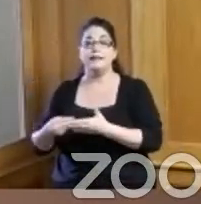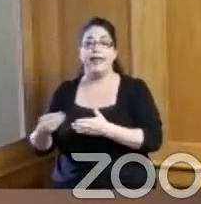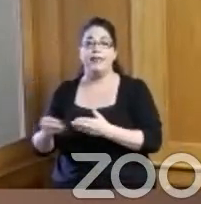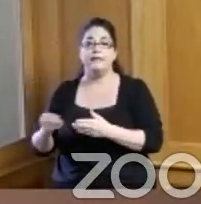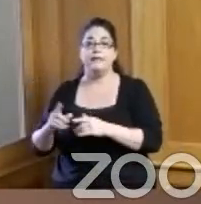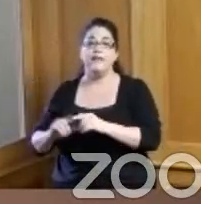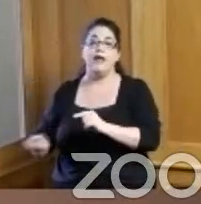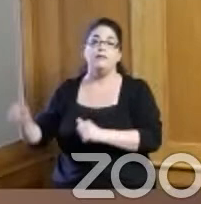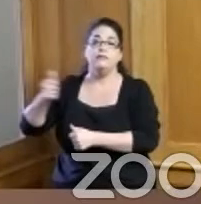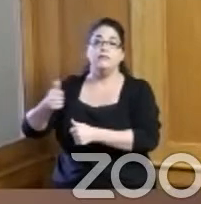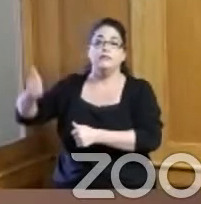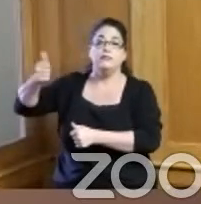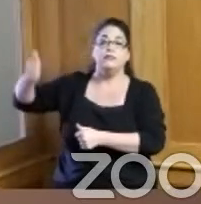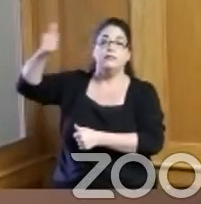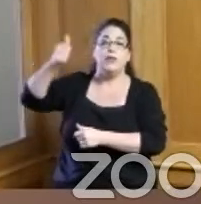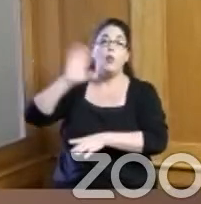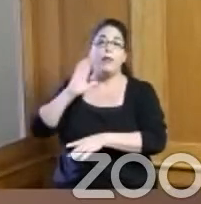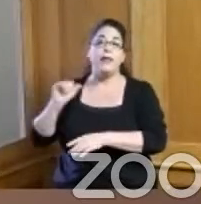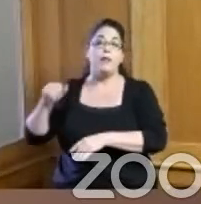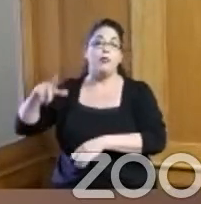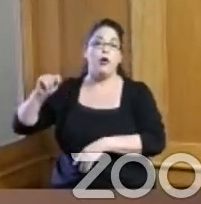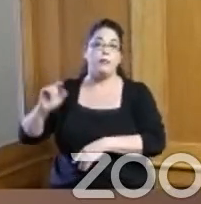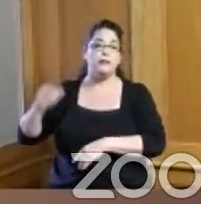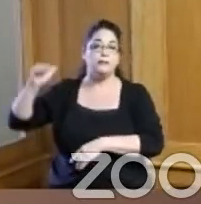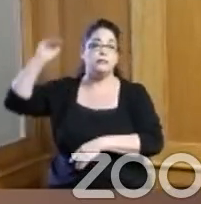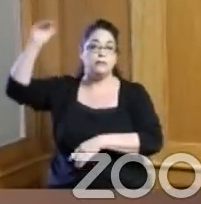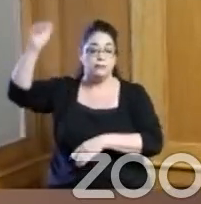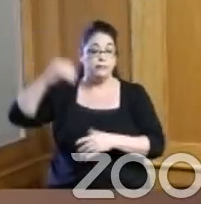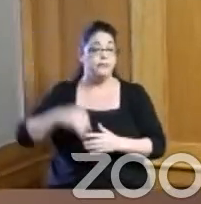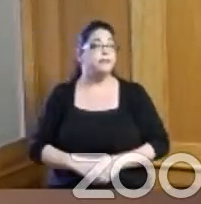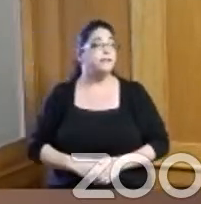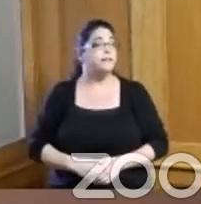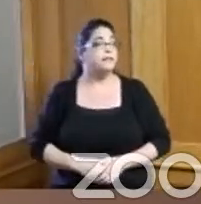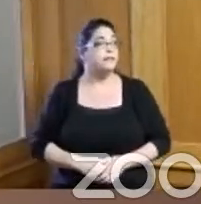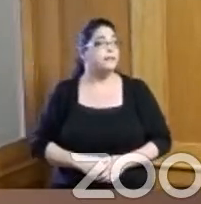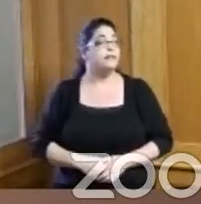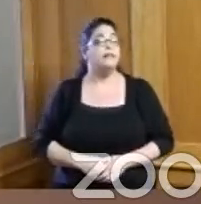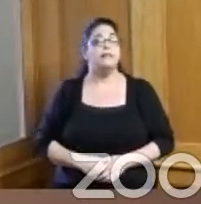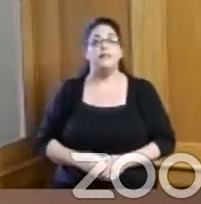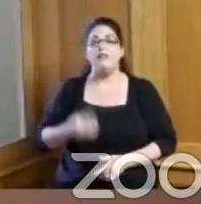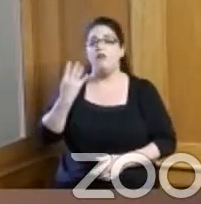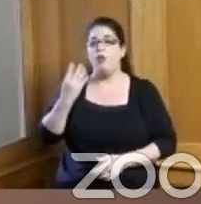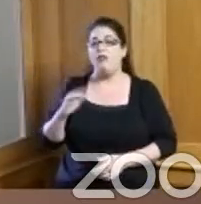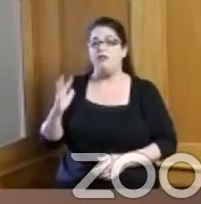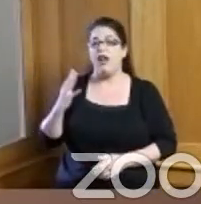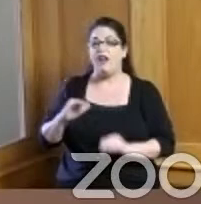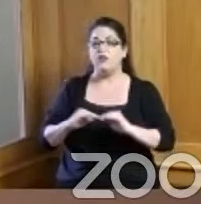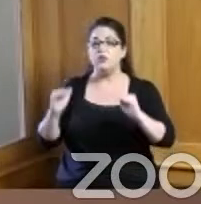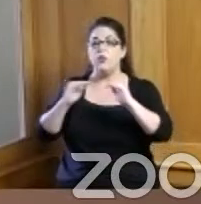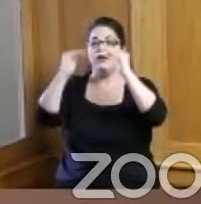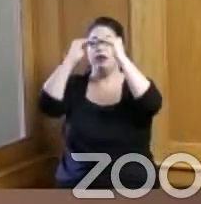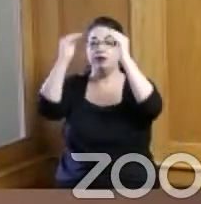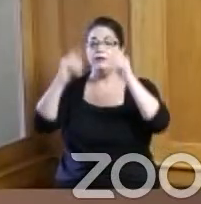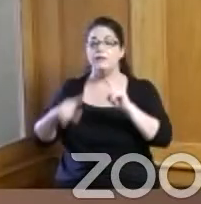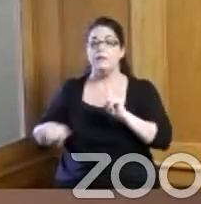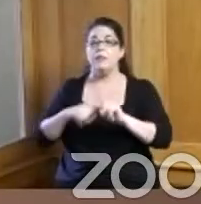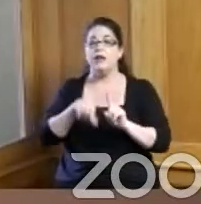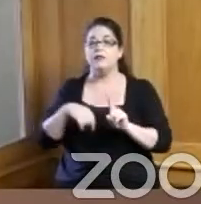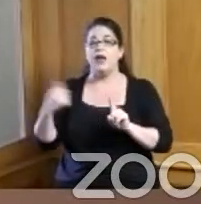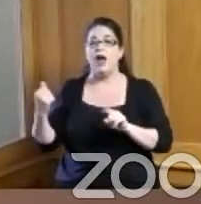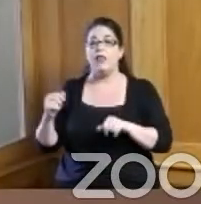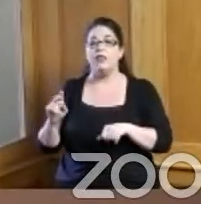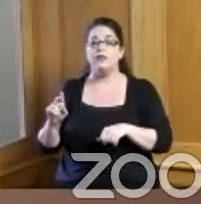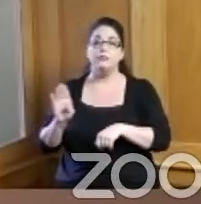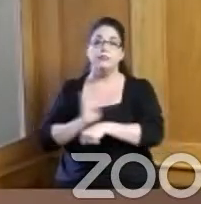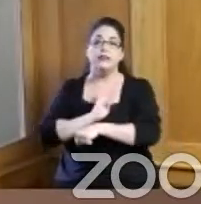building behind it would be apartments. As I said, those are both 4 to 5 stories. And then there are some other ancillary commercial uses in the 3